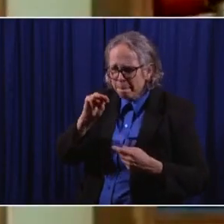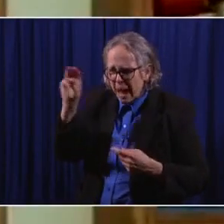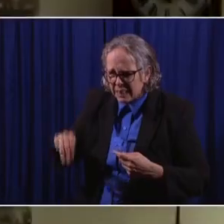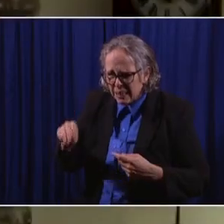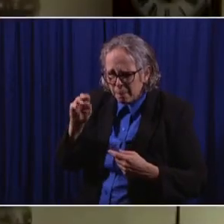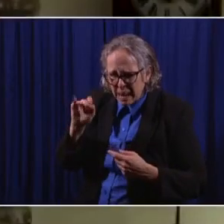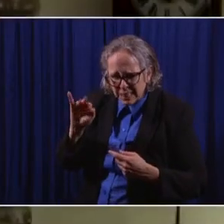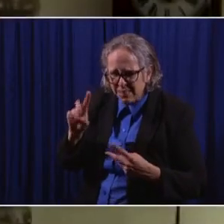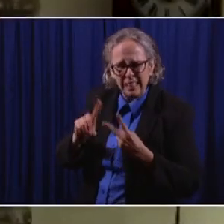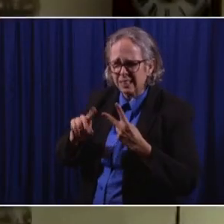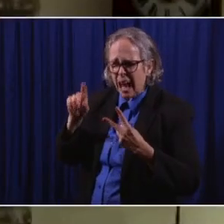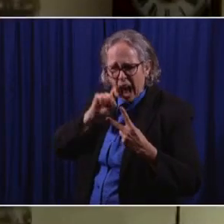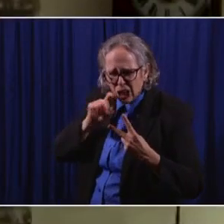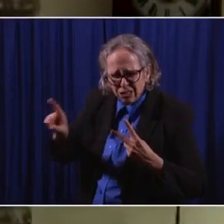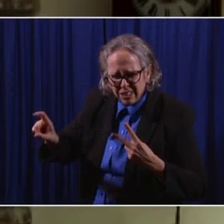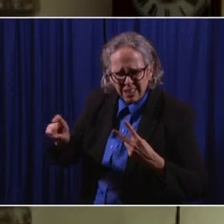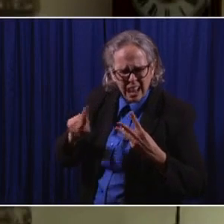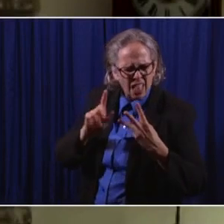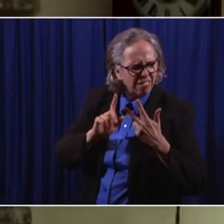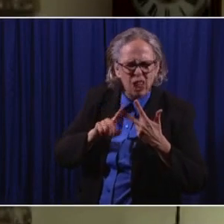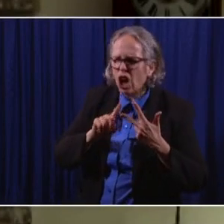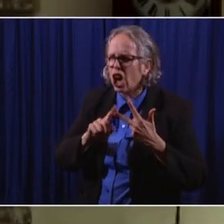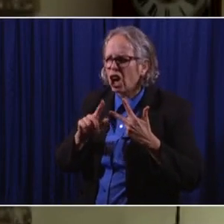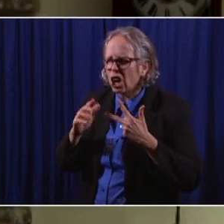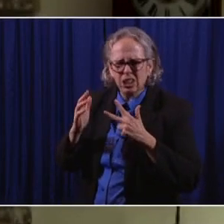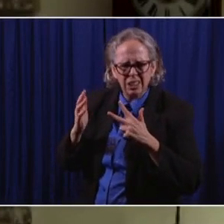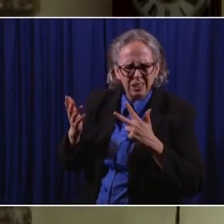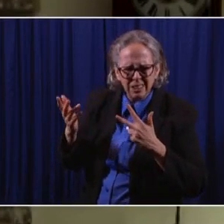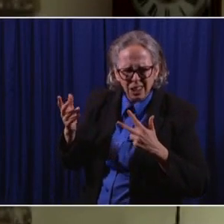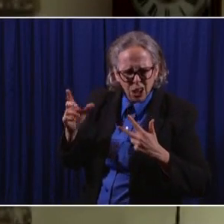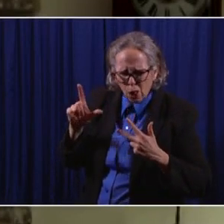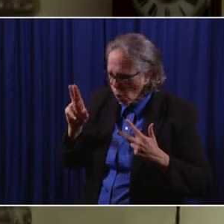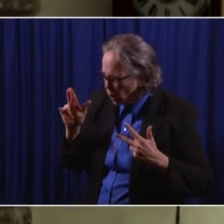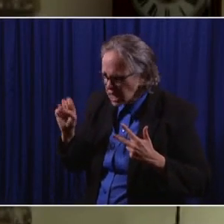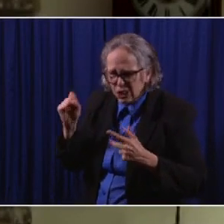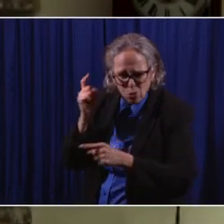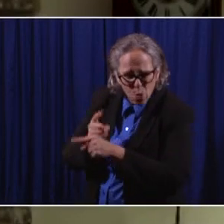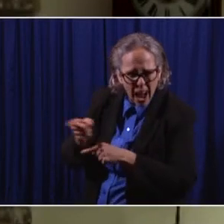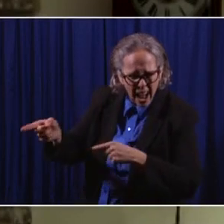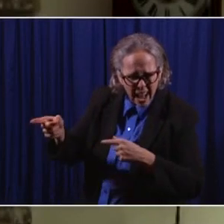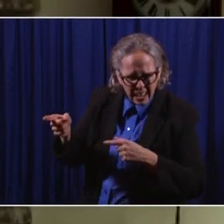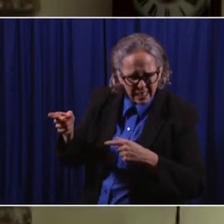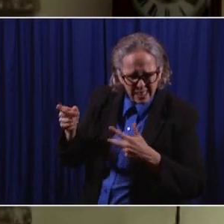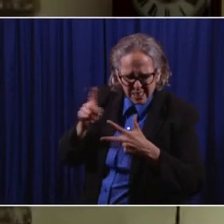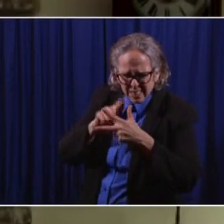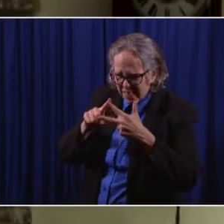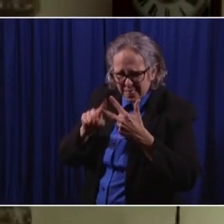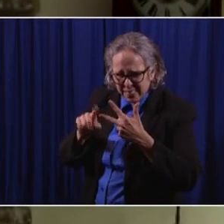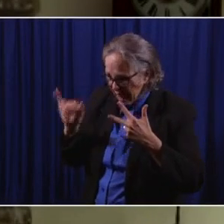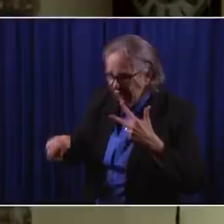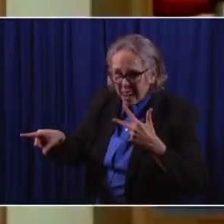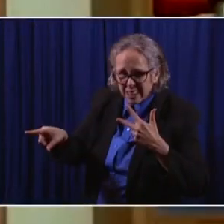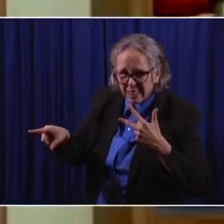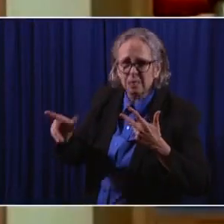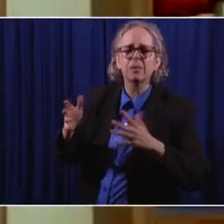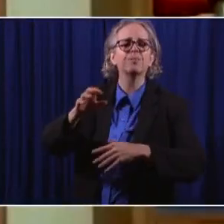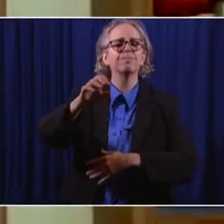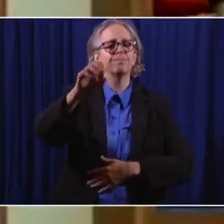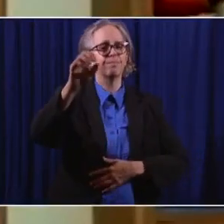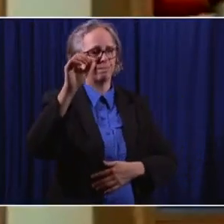As well as Lucas County as well. You want to just tell us a little bit about that? Sure.